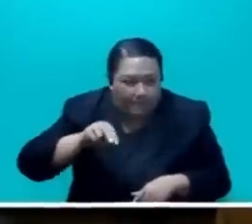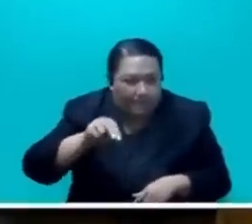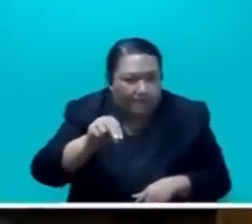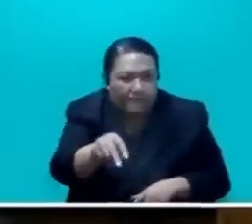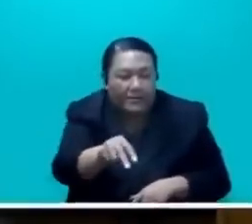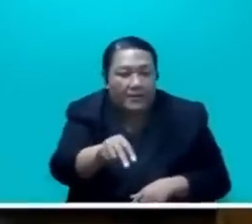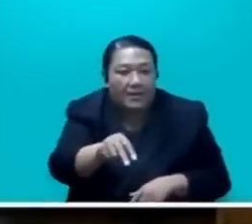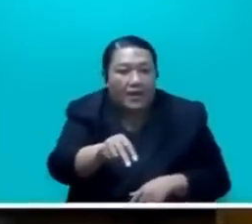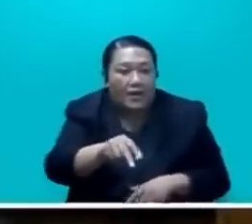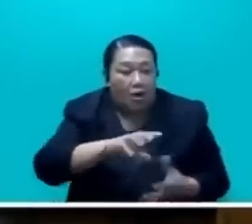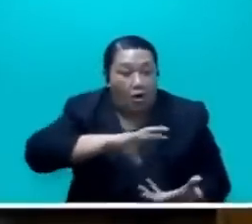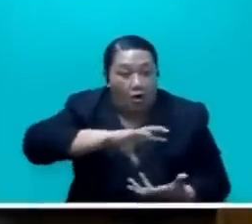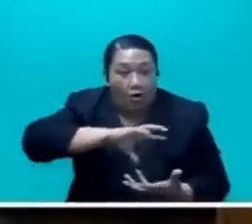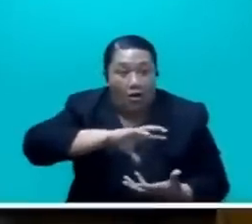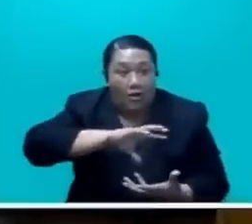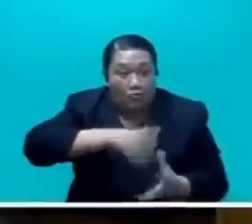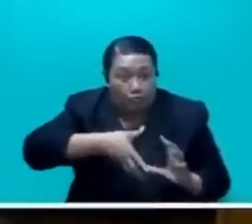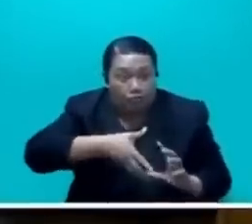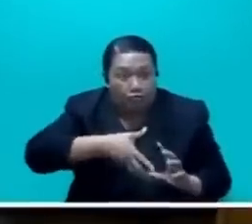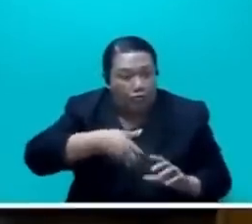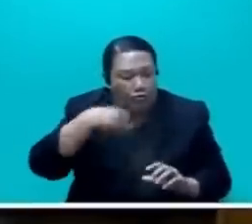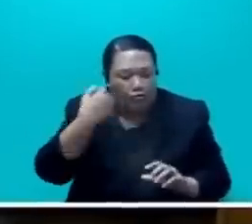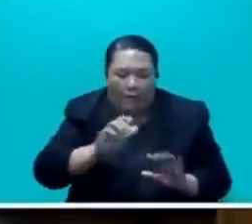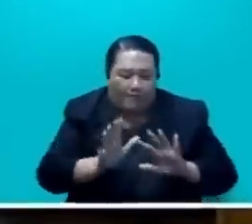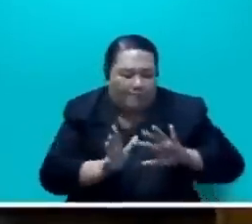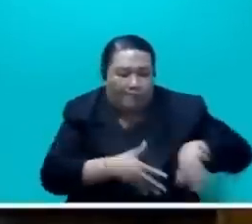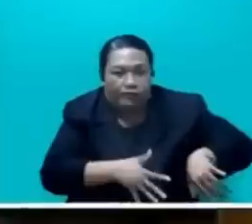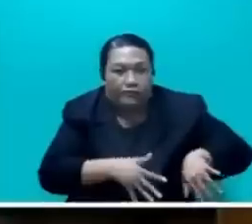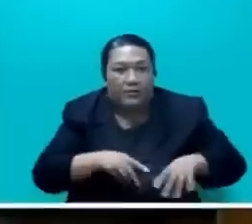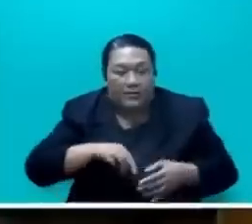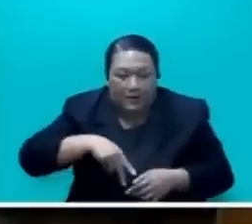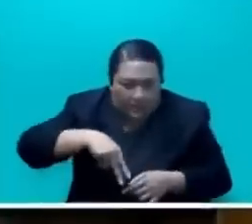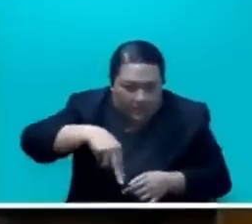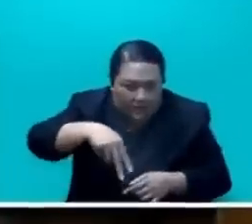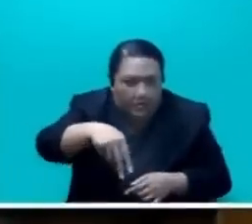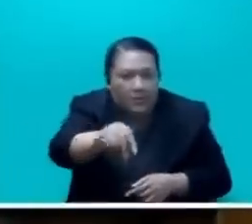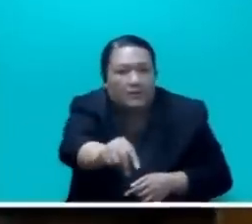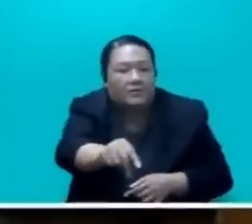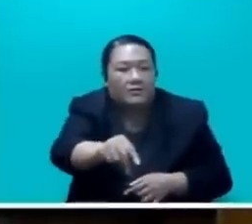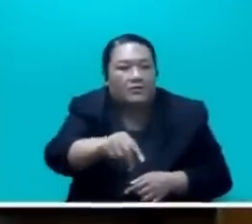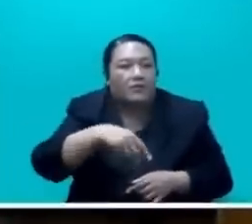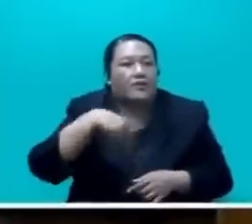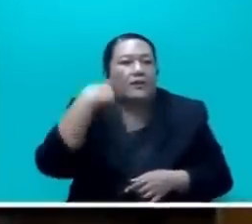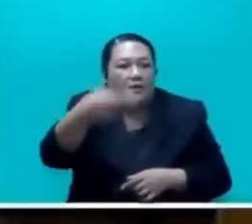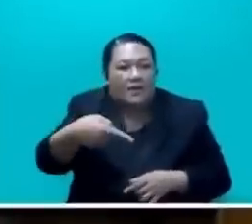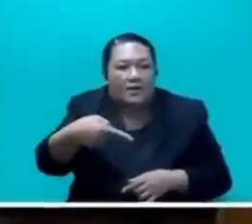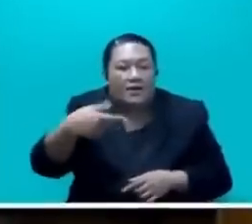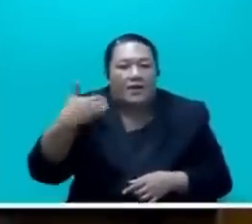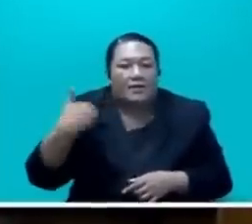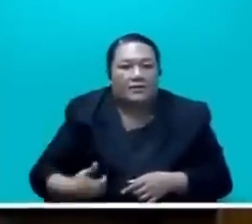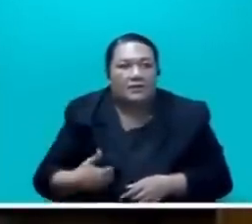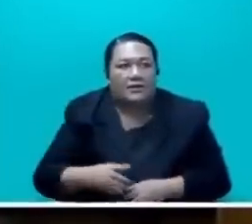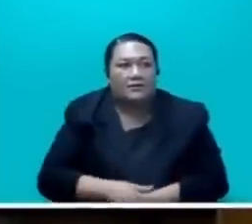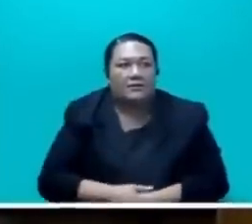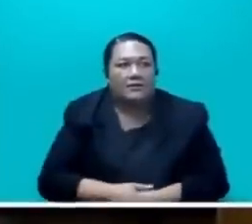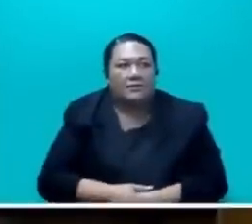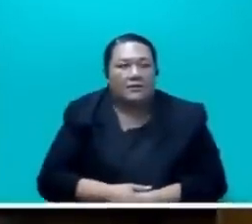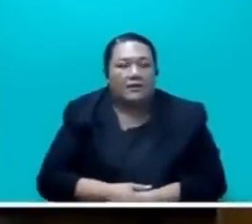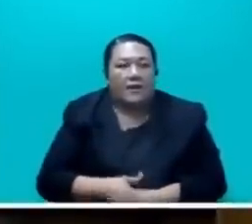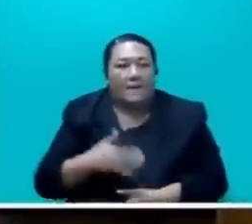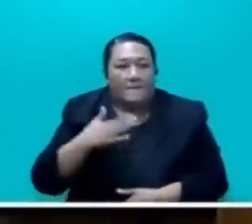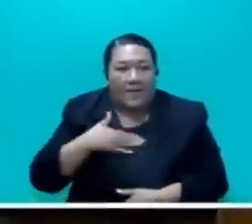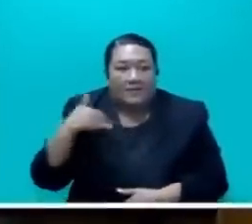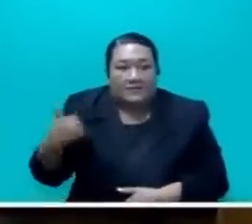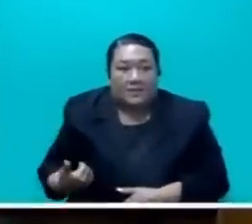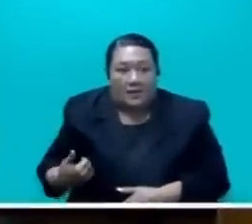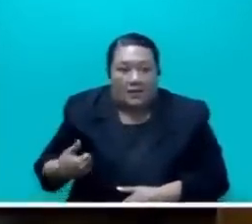aggrieved. Some saw me as a victor in the coup. And I promised them I would cross over from my side as the